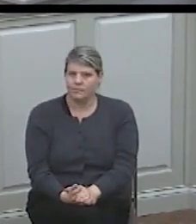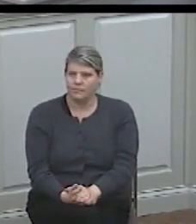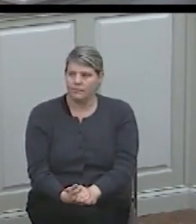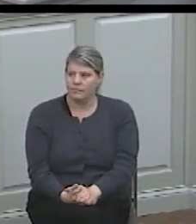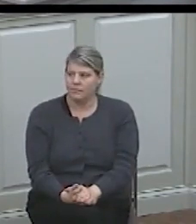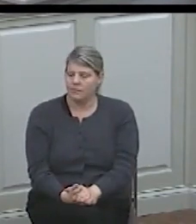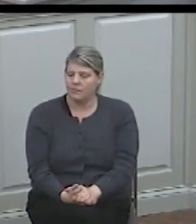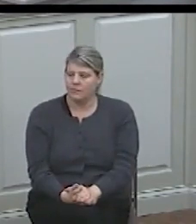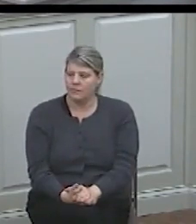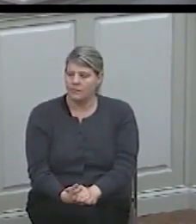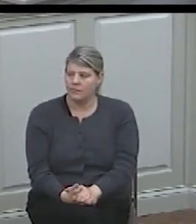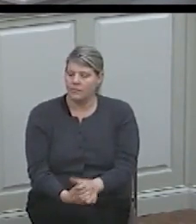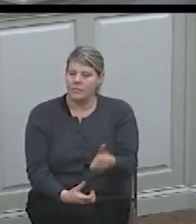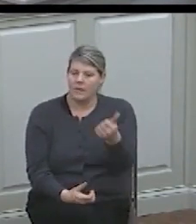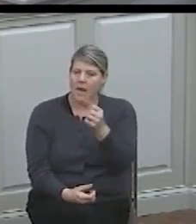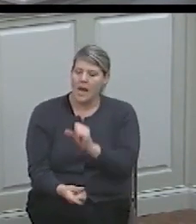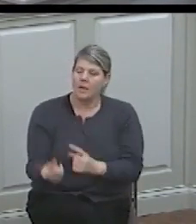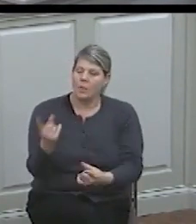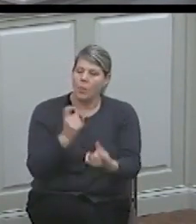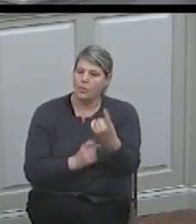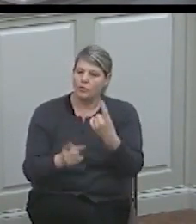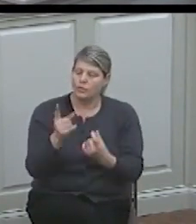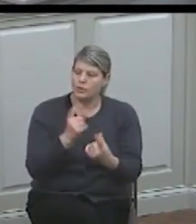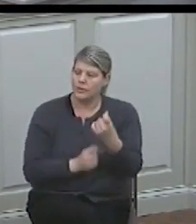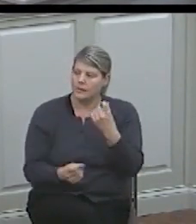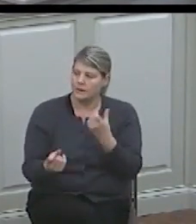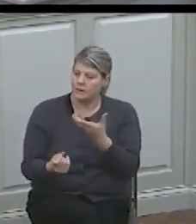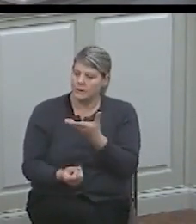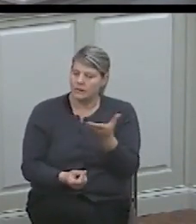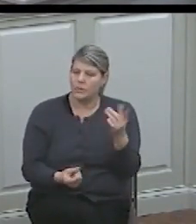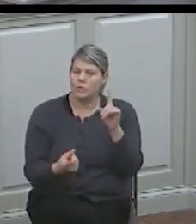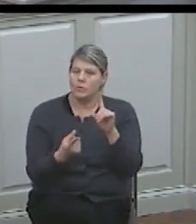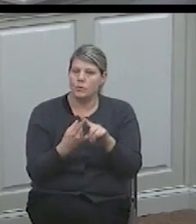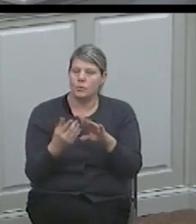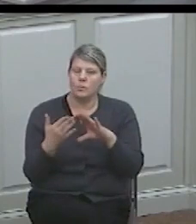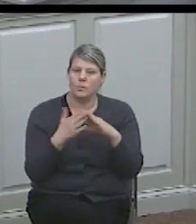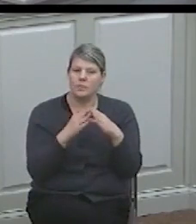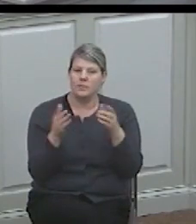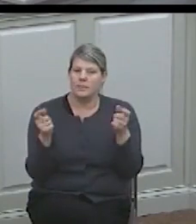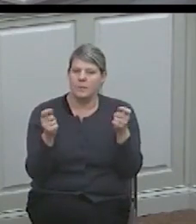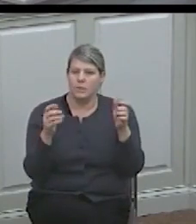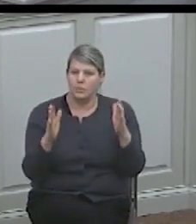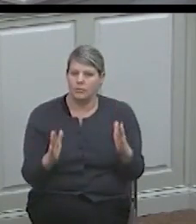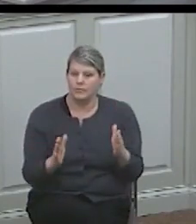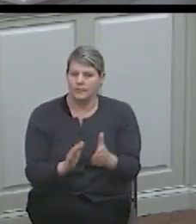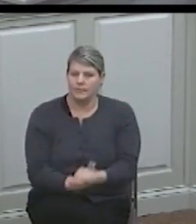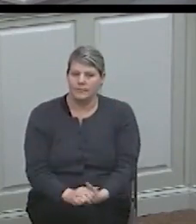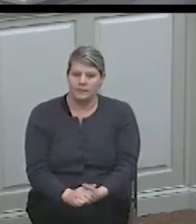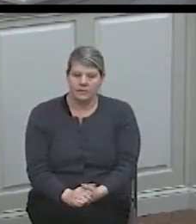Any questions of Mr. Scott, to Mr. Scott?